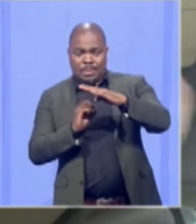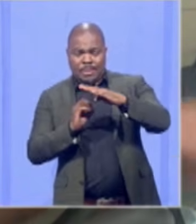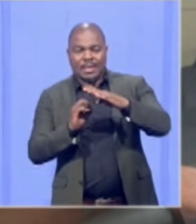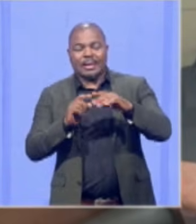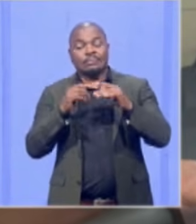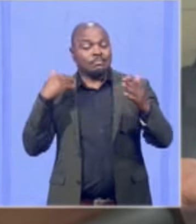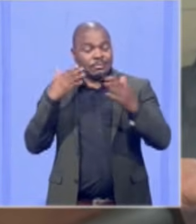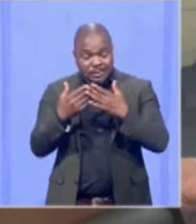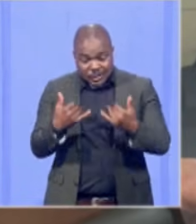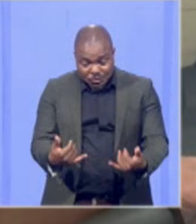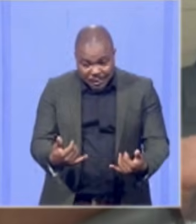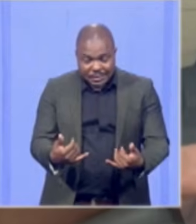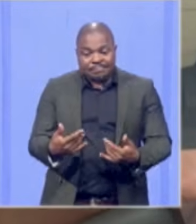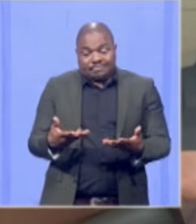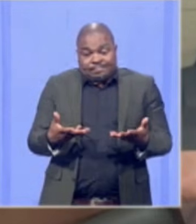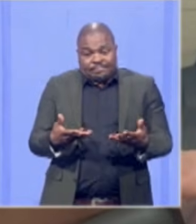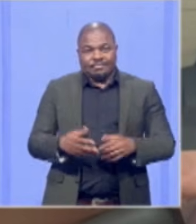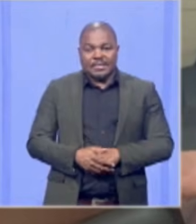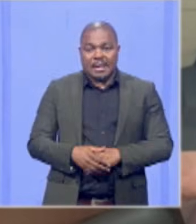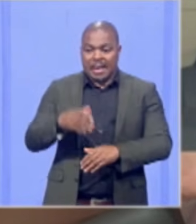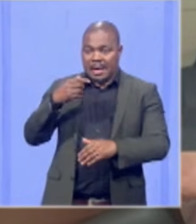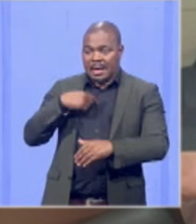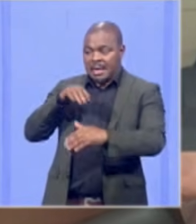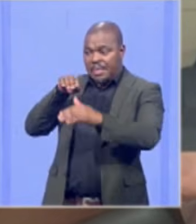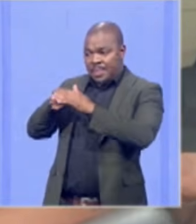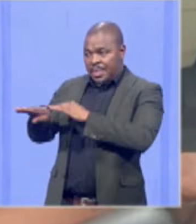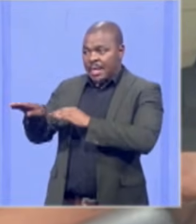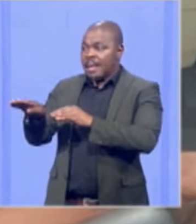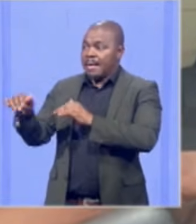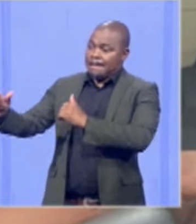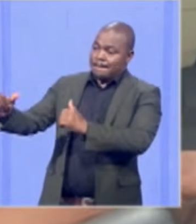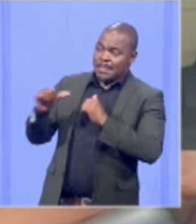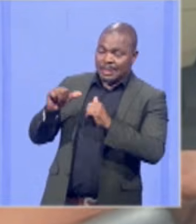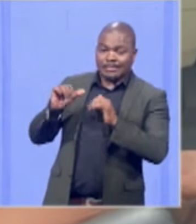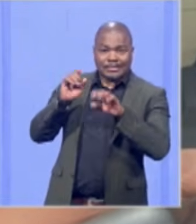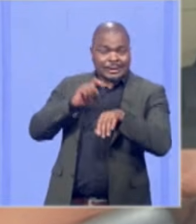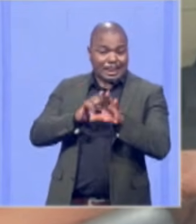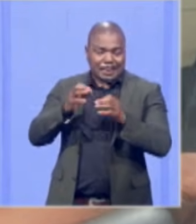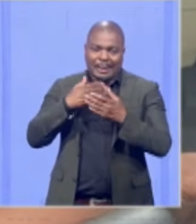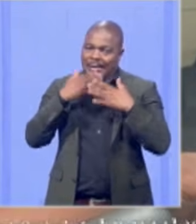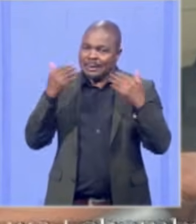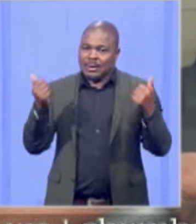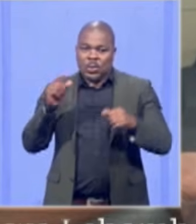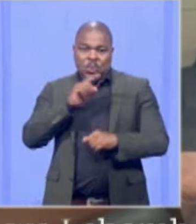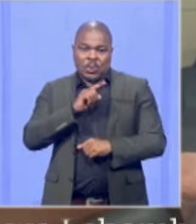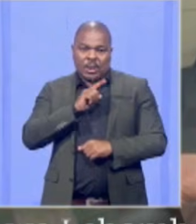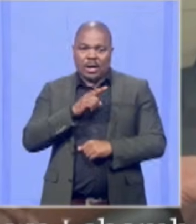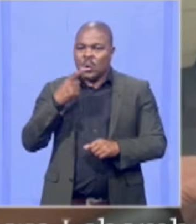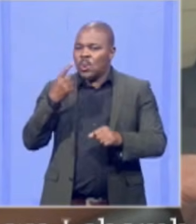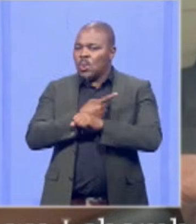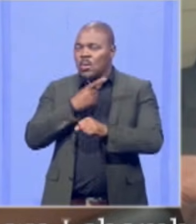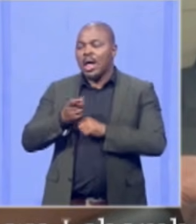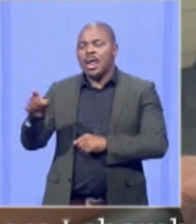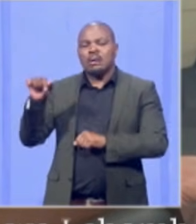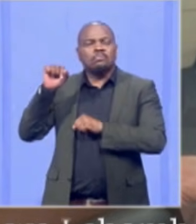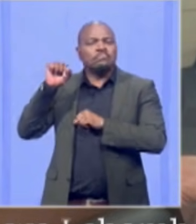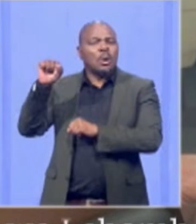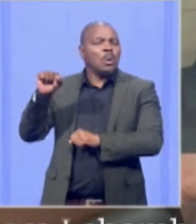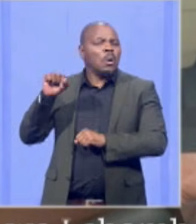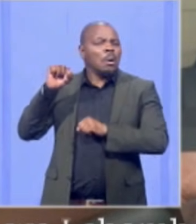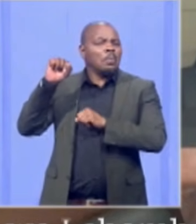today. I'm not sure if I'll be able to leave Mozambique in time because they are always protesting. I